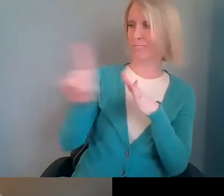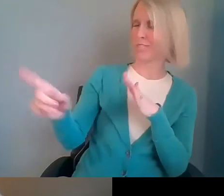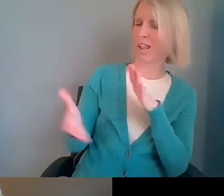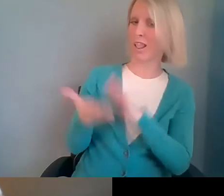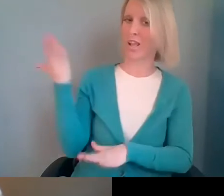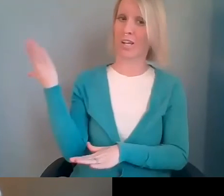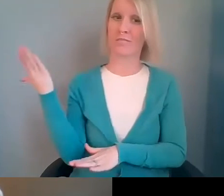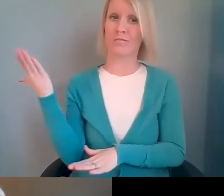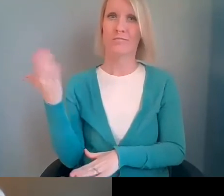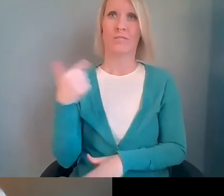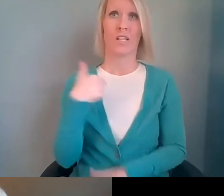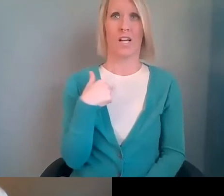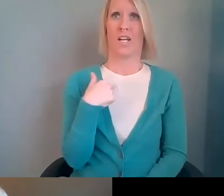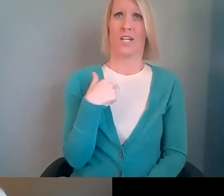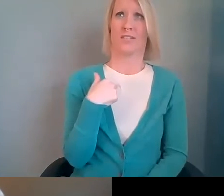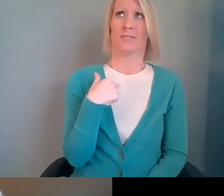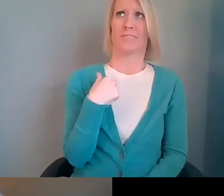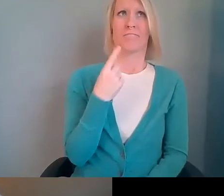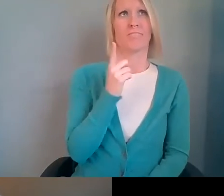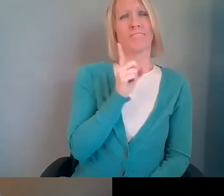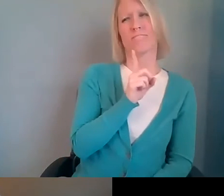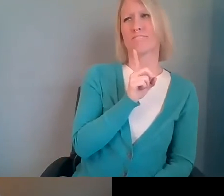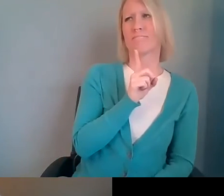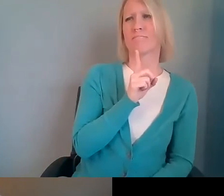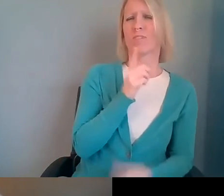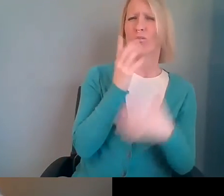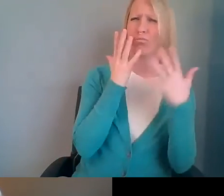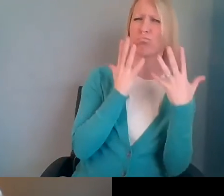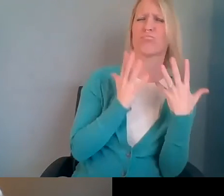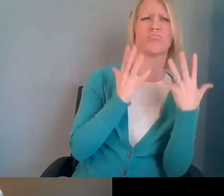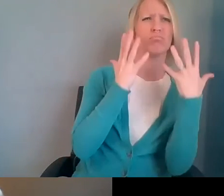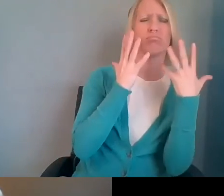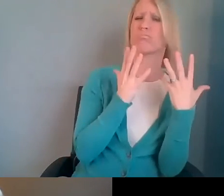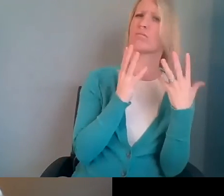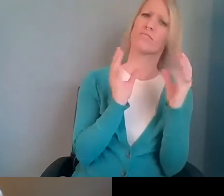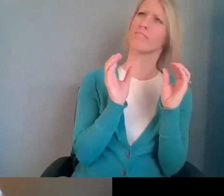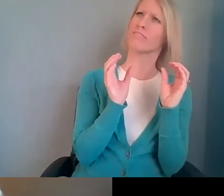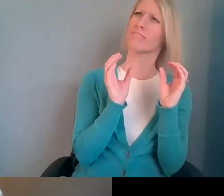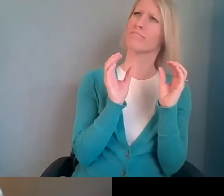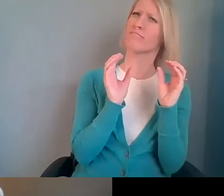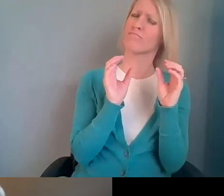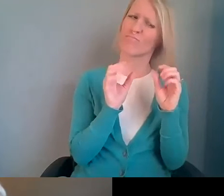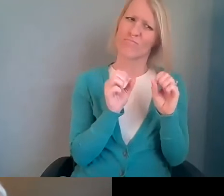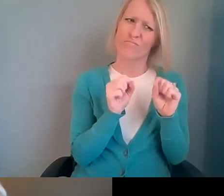surprised I wasn't crying or grieving like I thought.